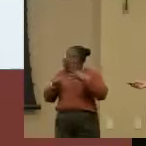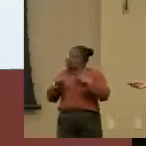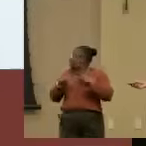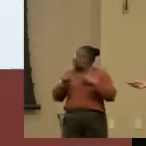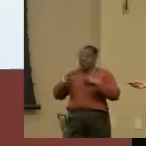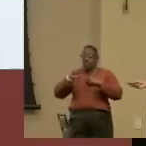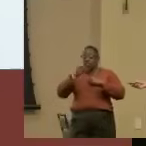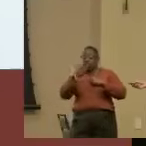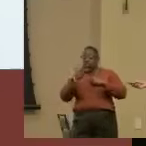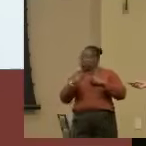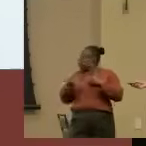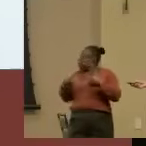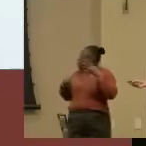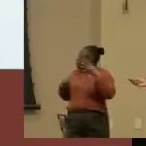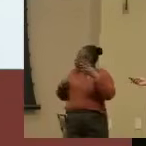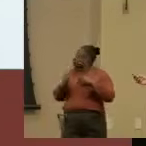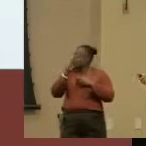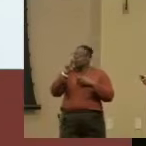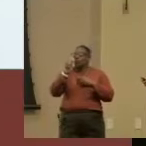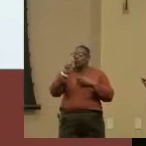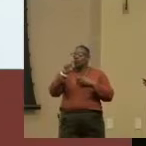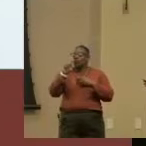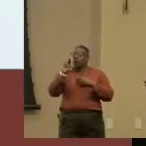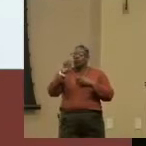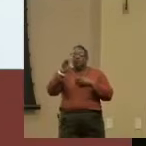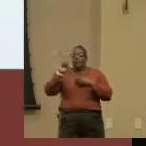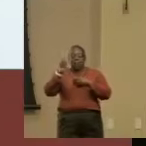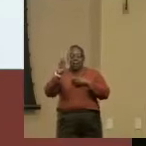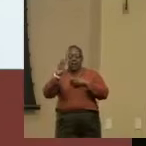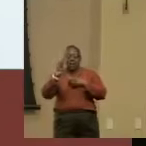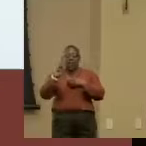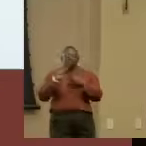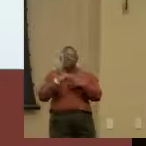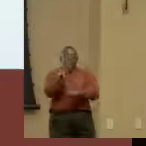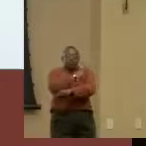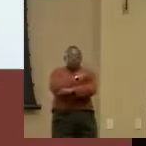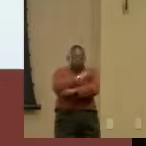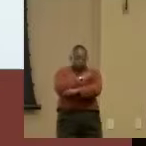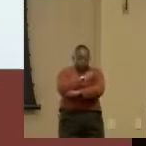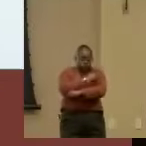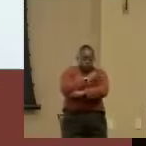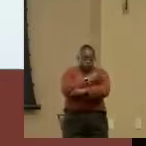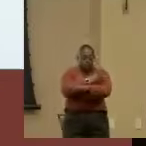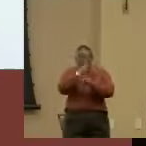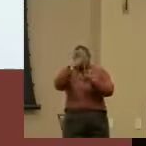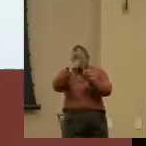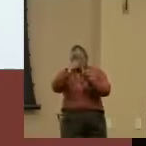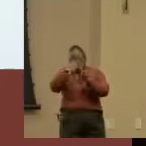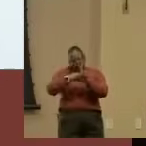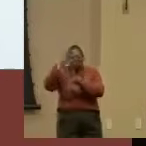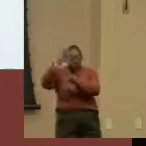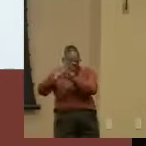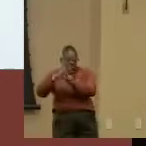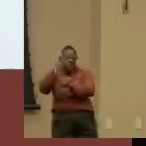start with rituximab first. This is an infusion we give through the vein every 6 months, give or take, maybe sometimes every 4 months, but roughly every 6